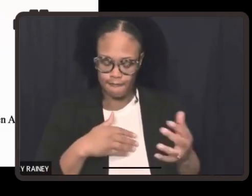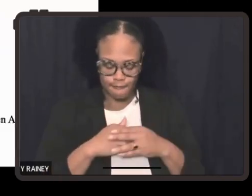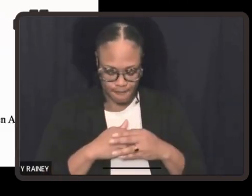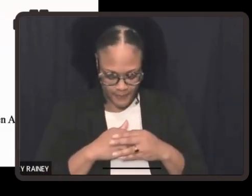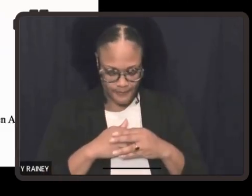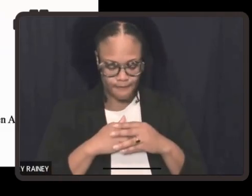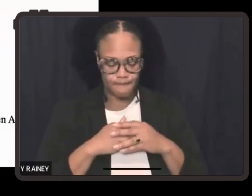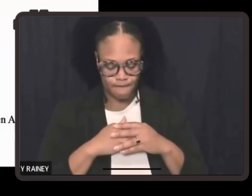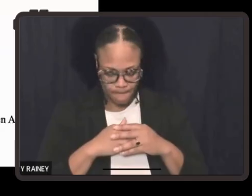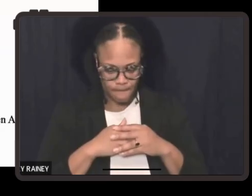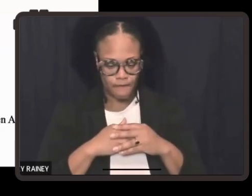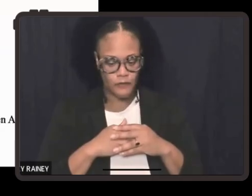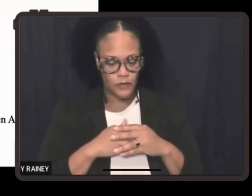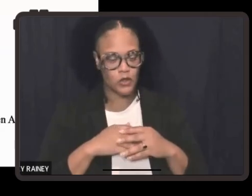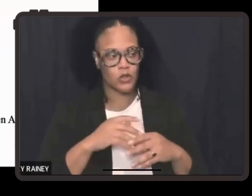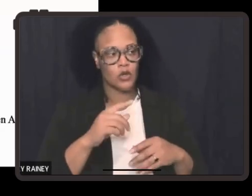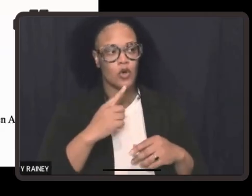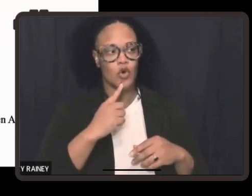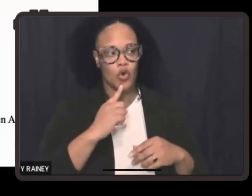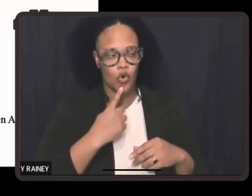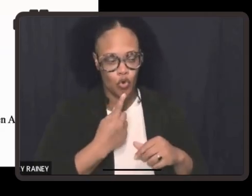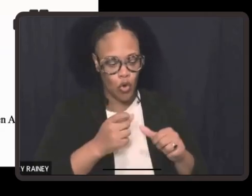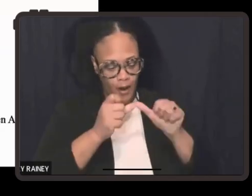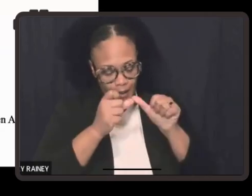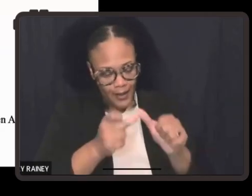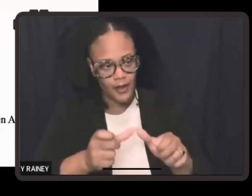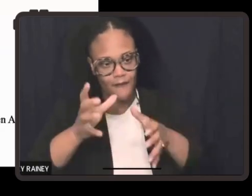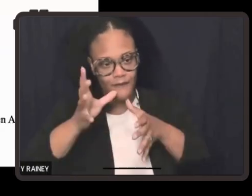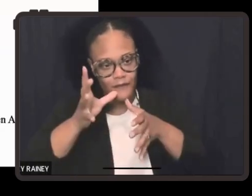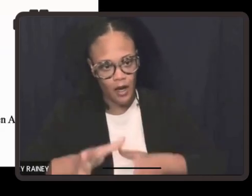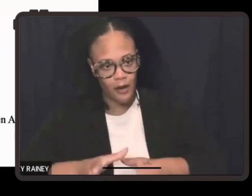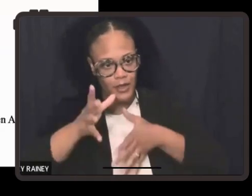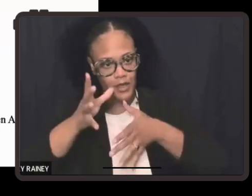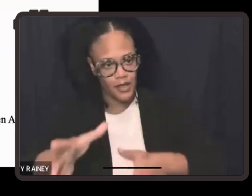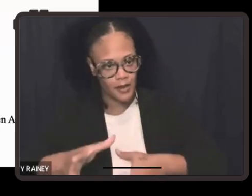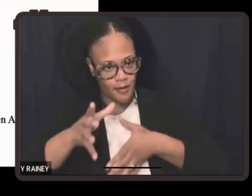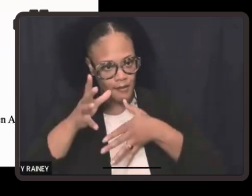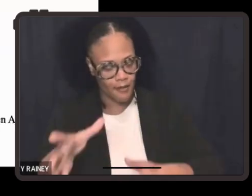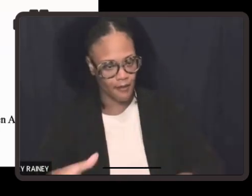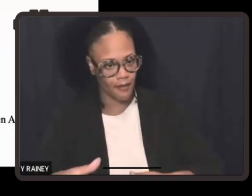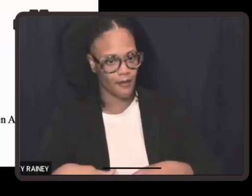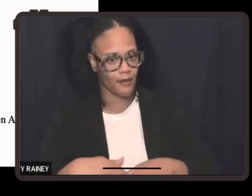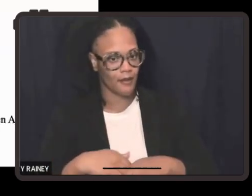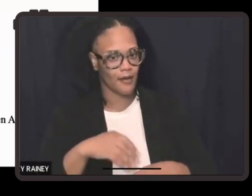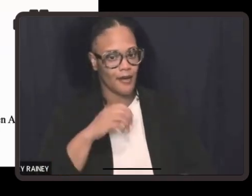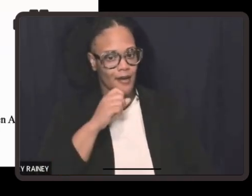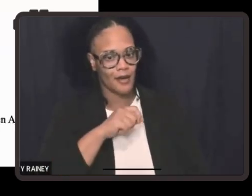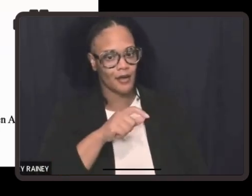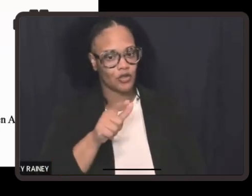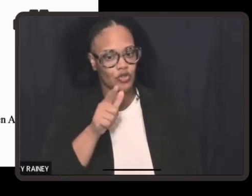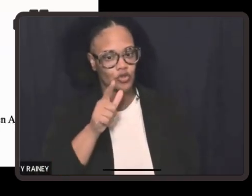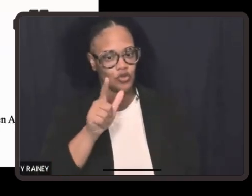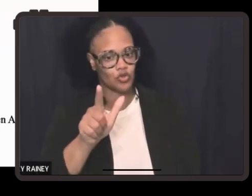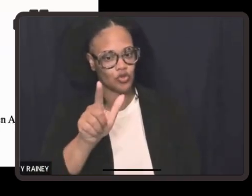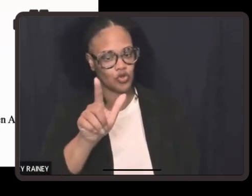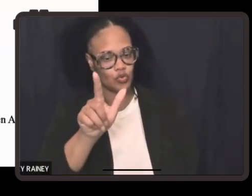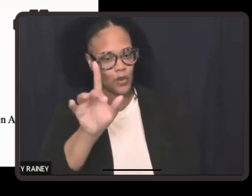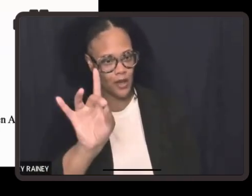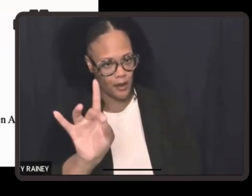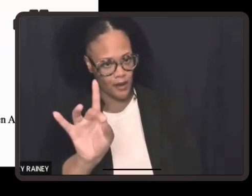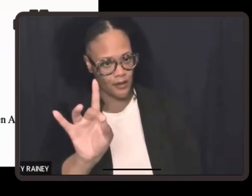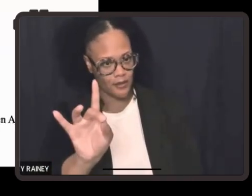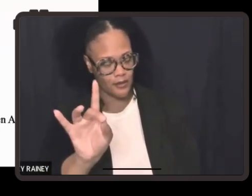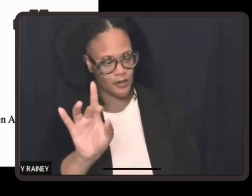It's chronic vomiting, and it's very interesting. 28, and the G-tube came